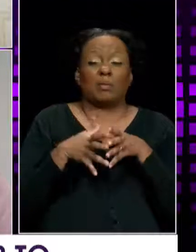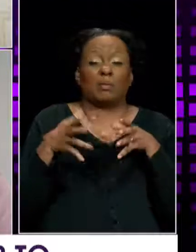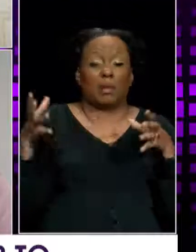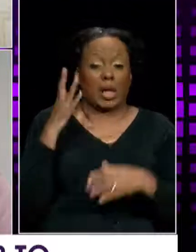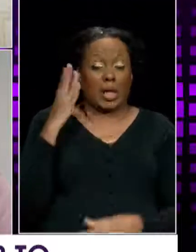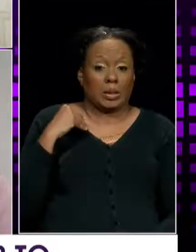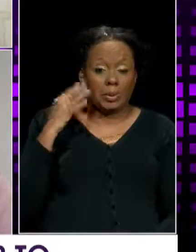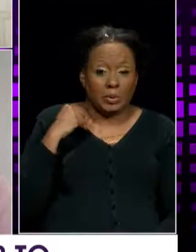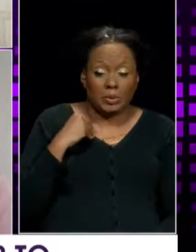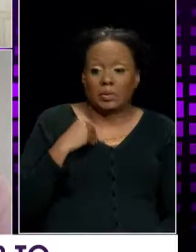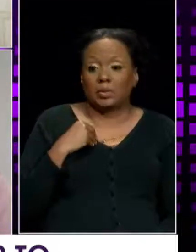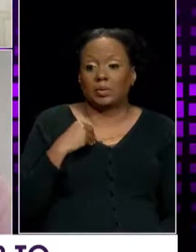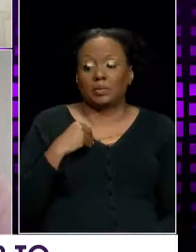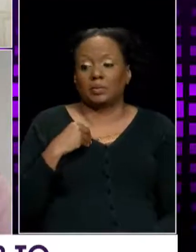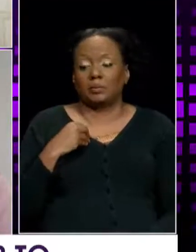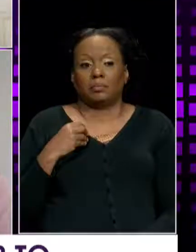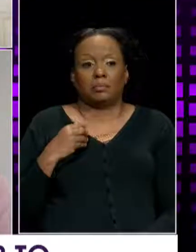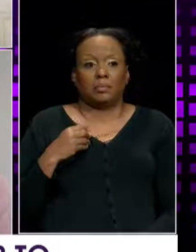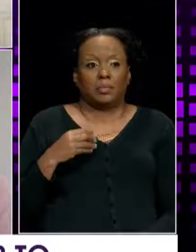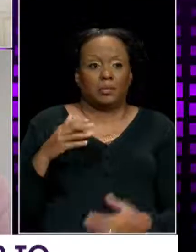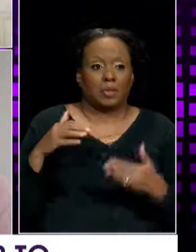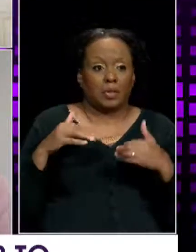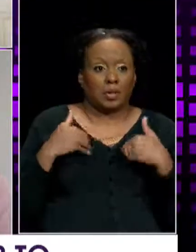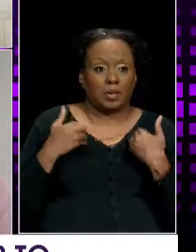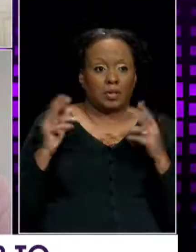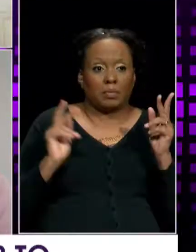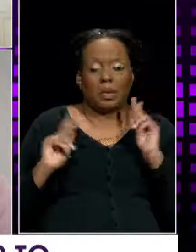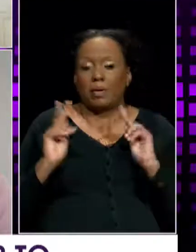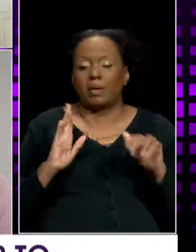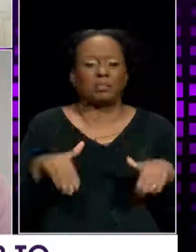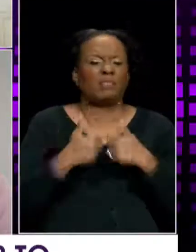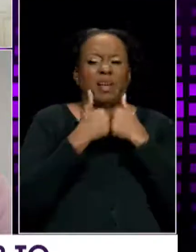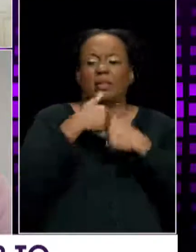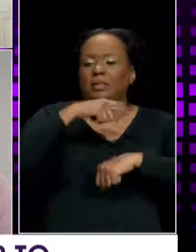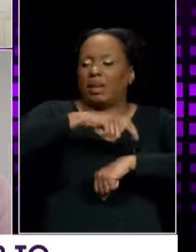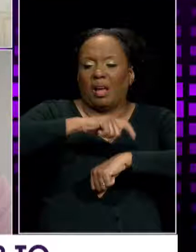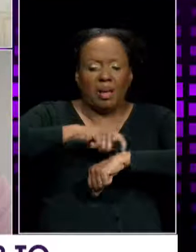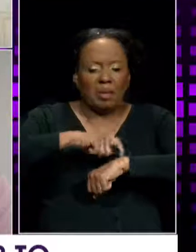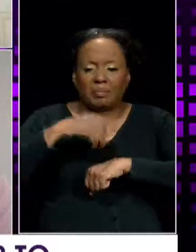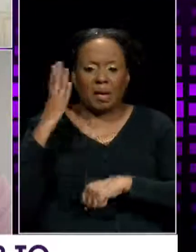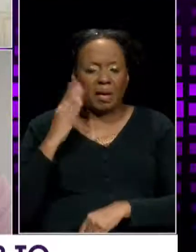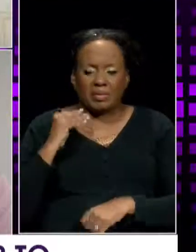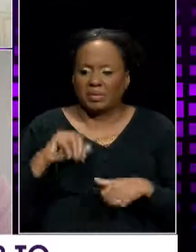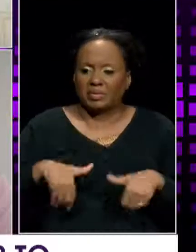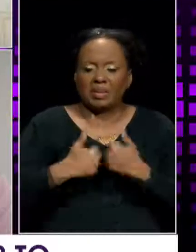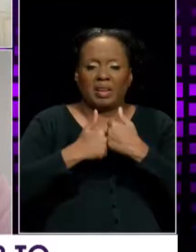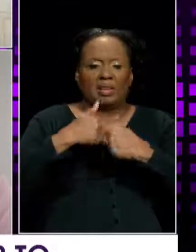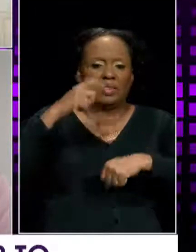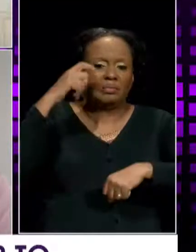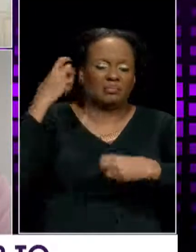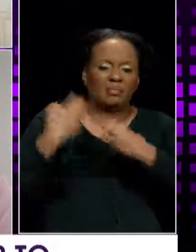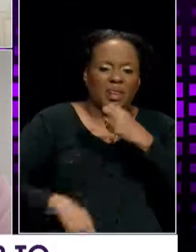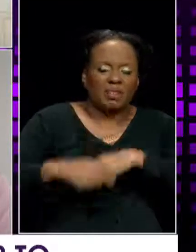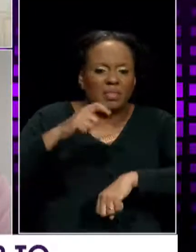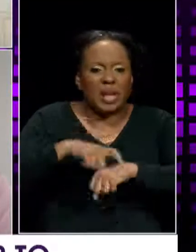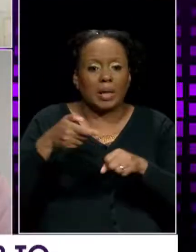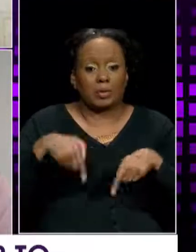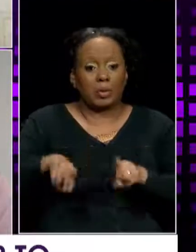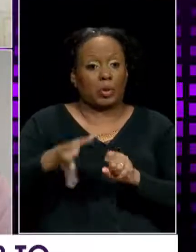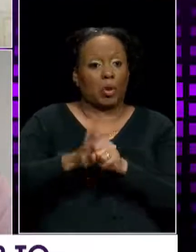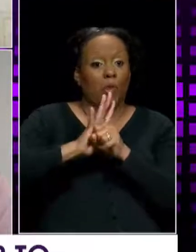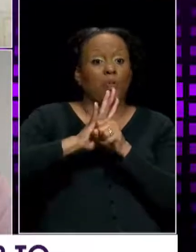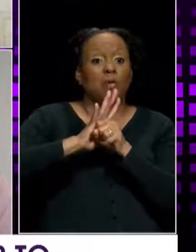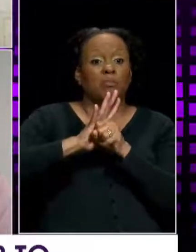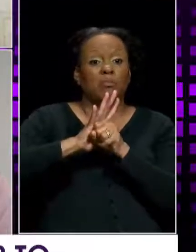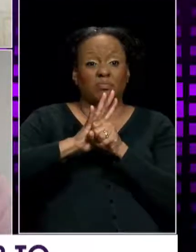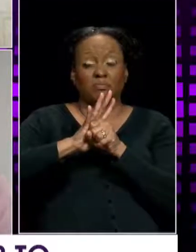or we've gotten reports of young persons who found it challenging to navigate the stresses of at-home schooling. You know, sometimes,